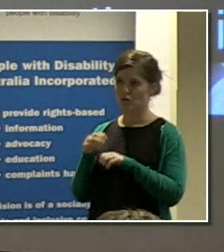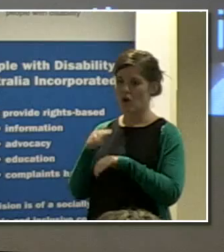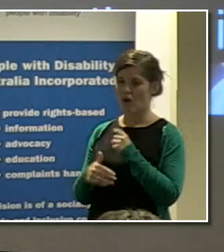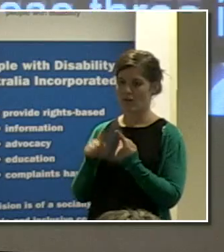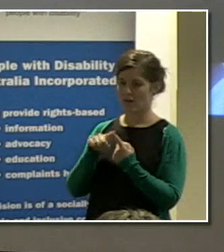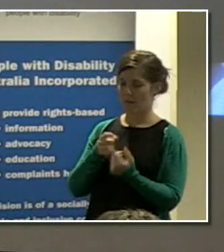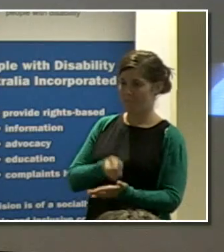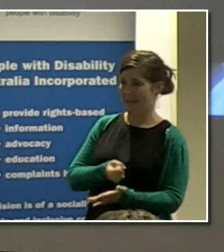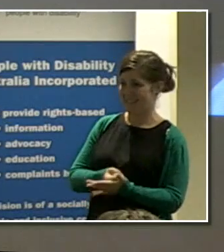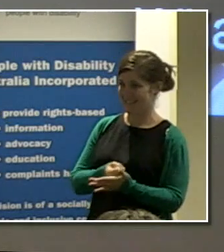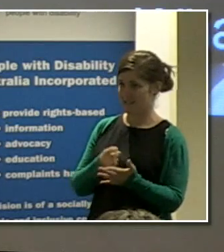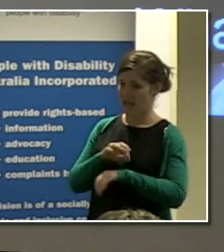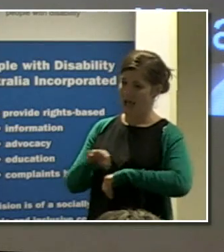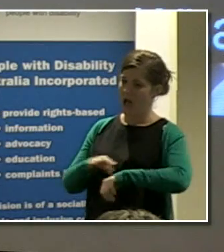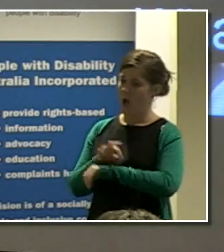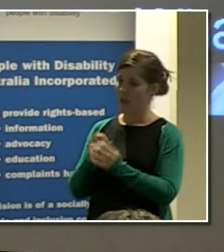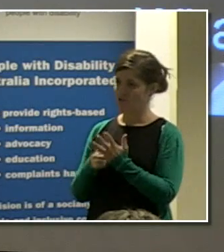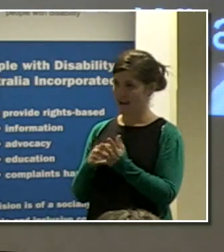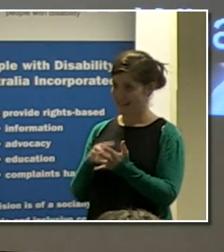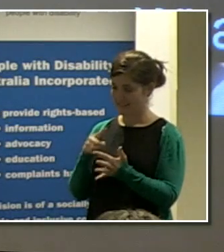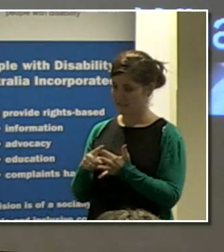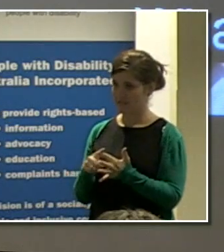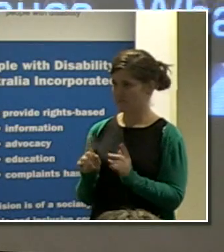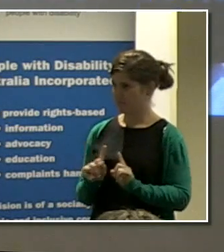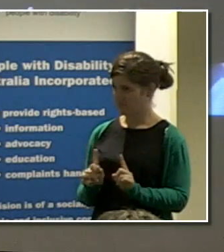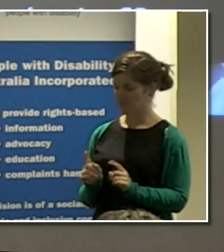base rate that the staff are being paid? And we know that